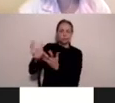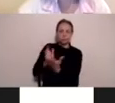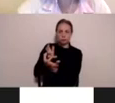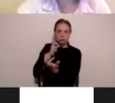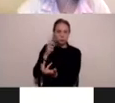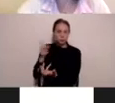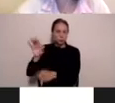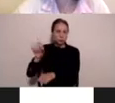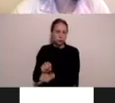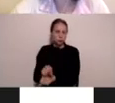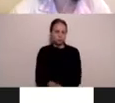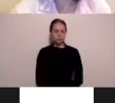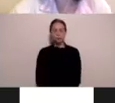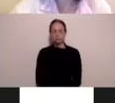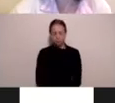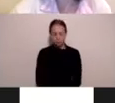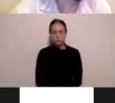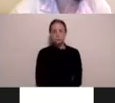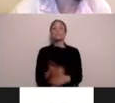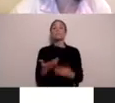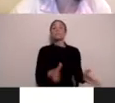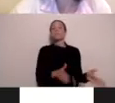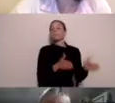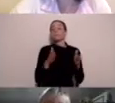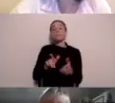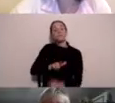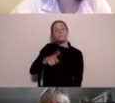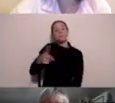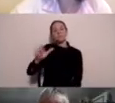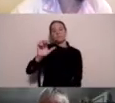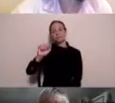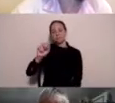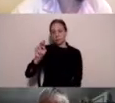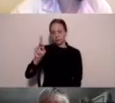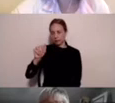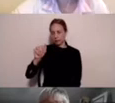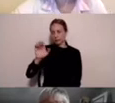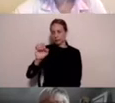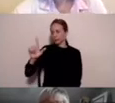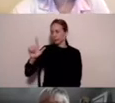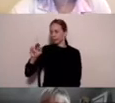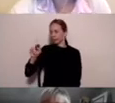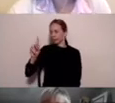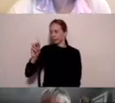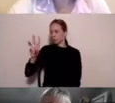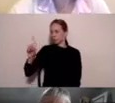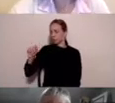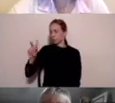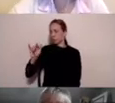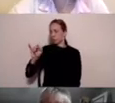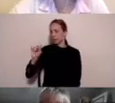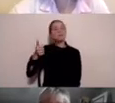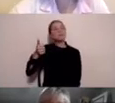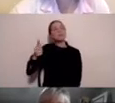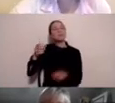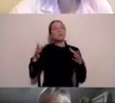Great. So now I'll be passing it over to Candace Lindow-Davies, who is the Director of Outreach from Hands and Voices. So,